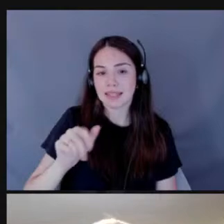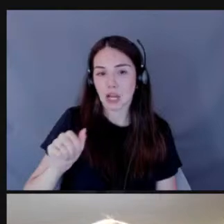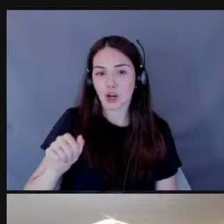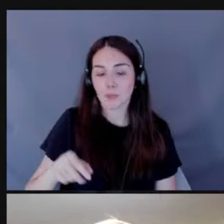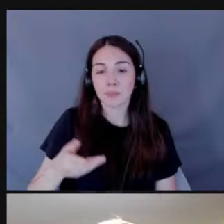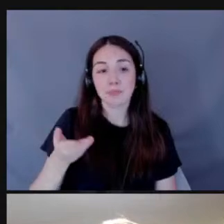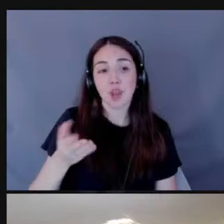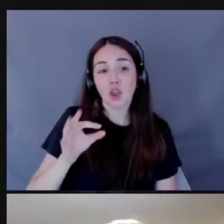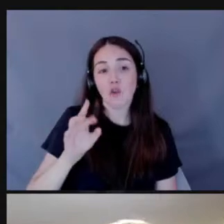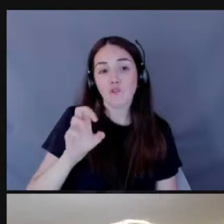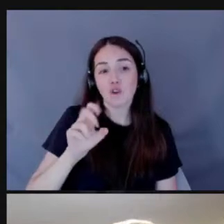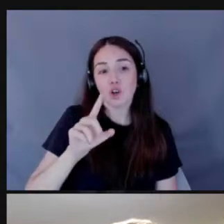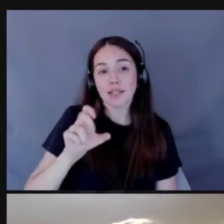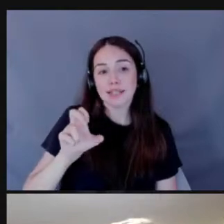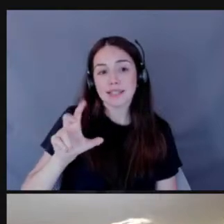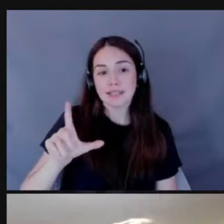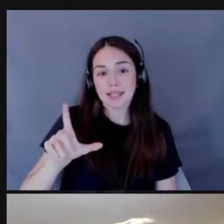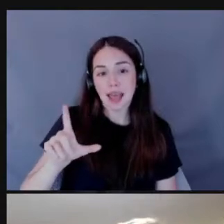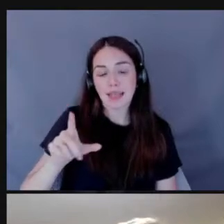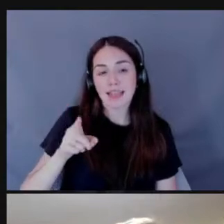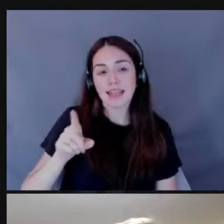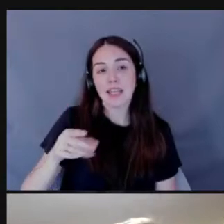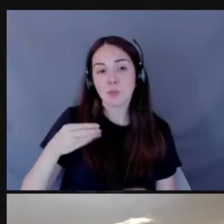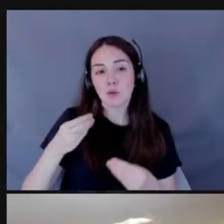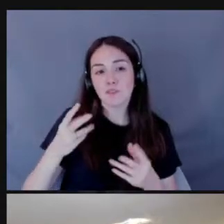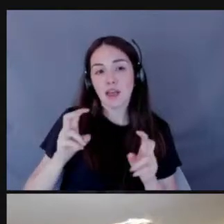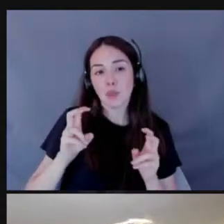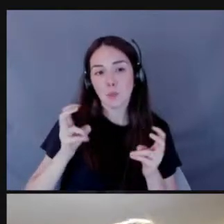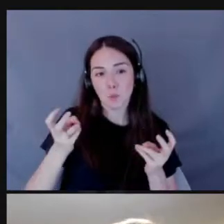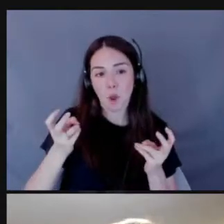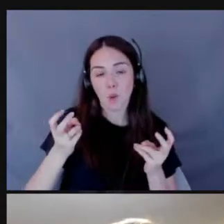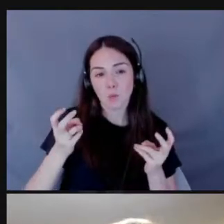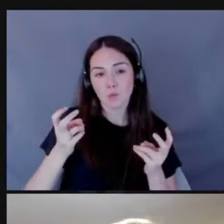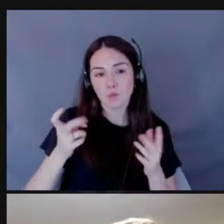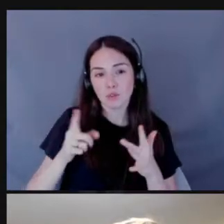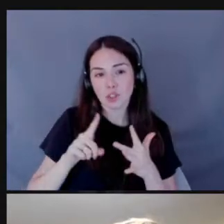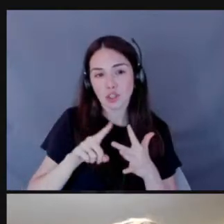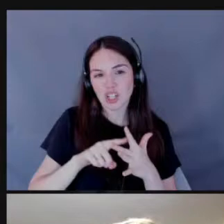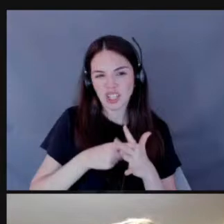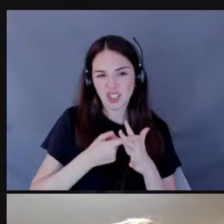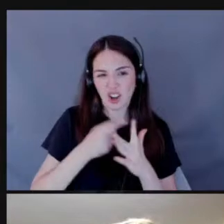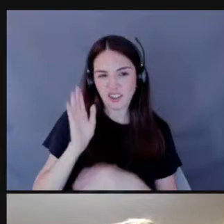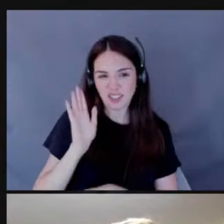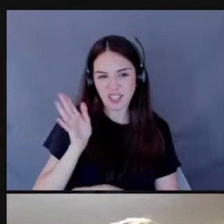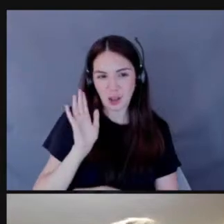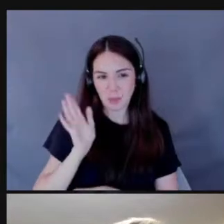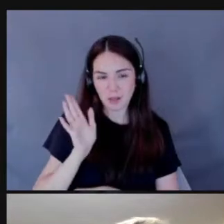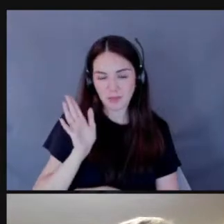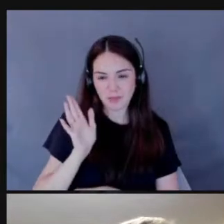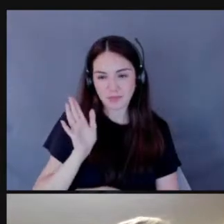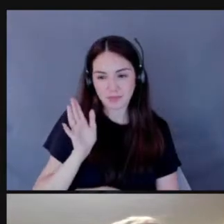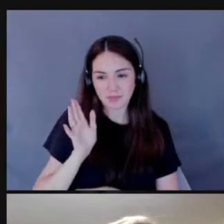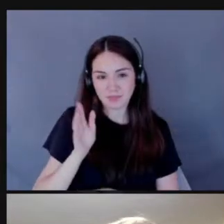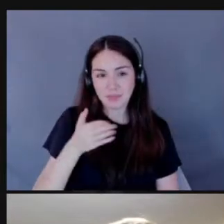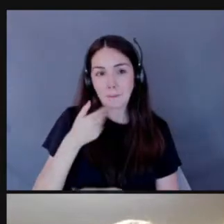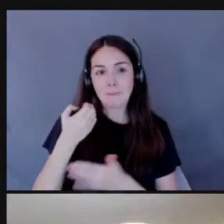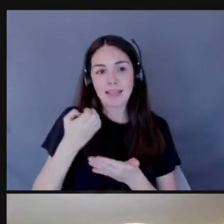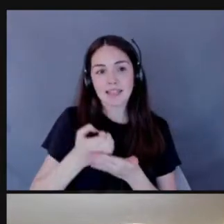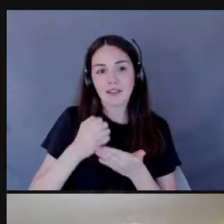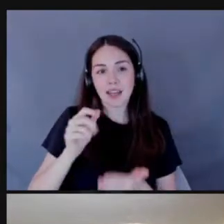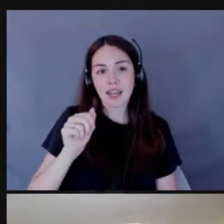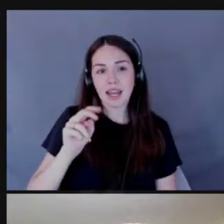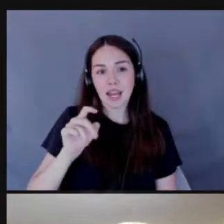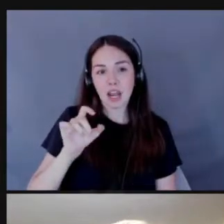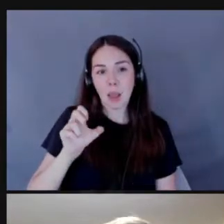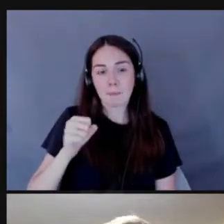Frizzell was the man who gave us the quote that started this talk out. The best evidence of an anonymous